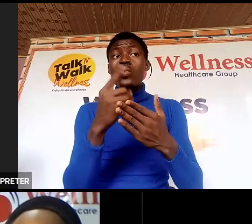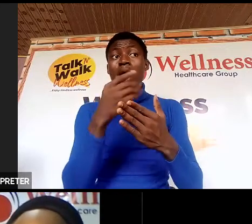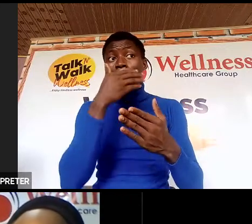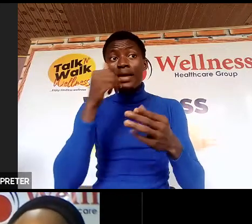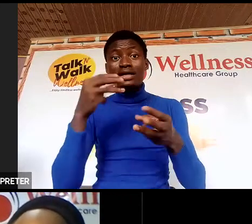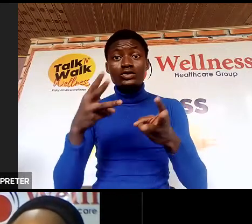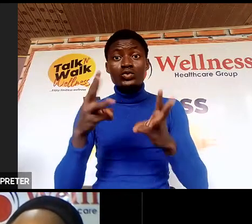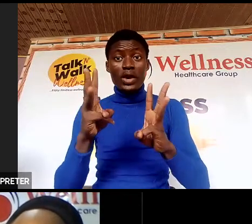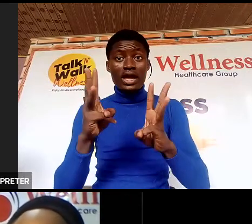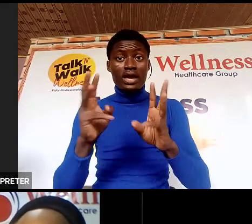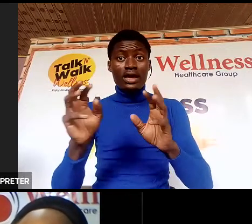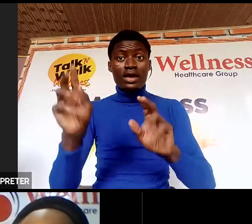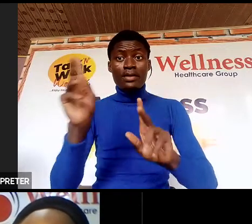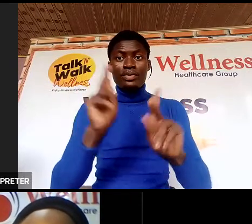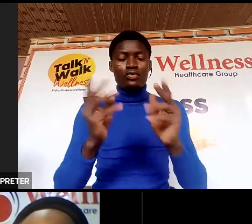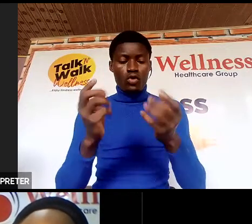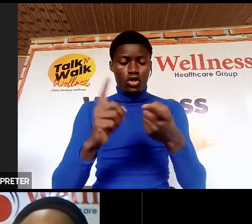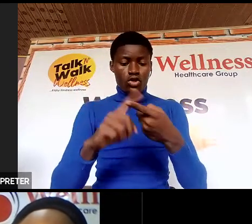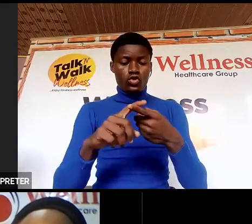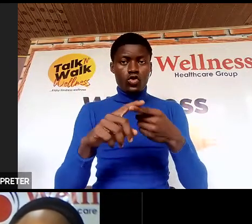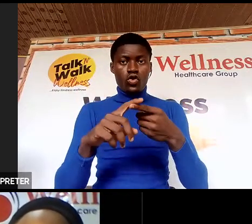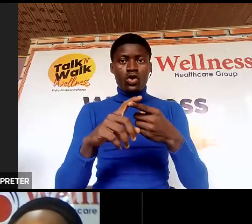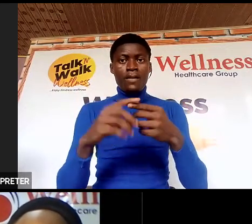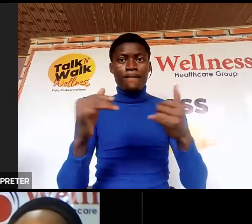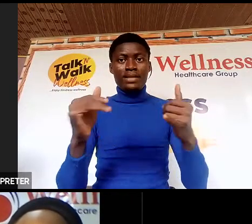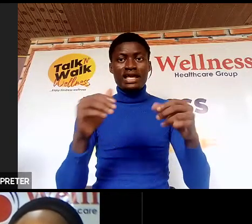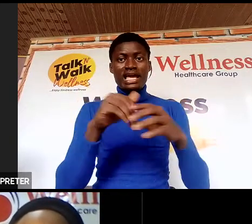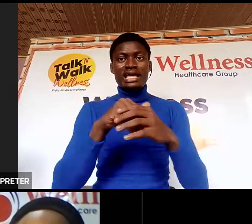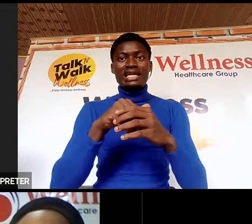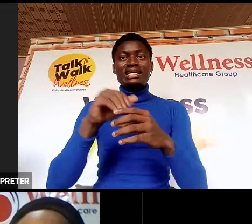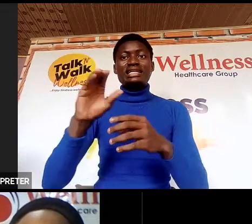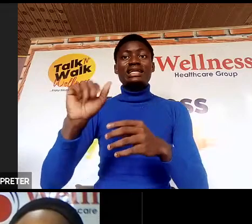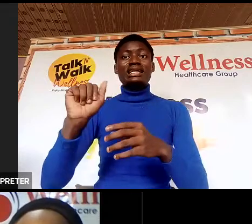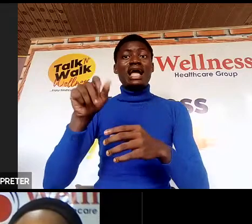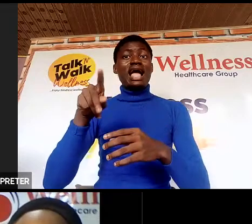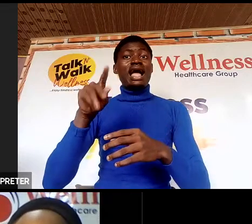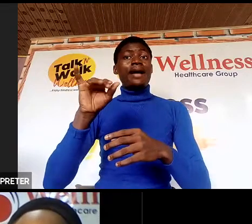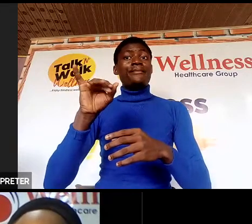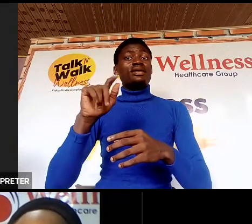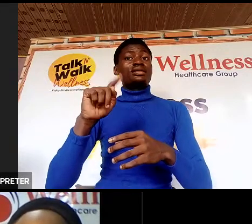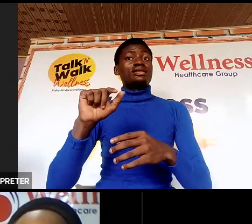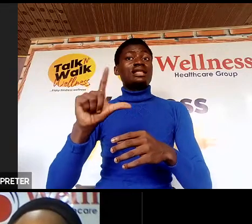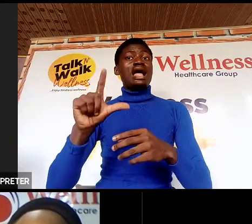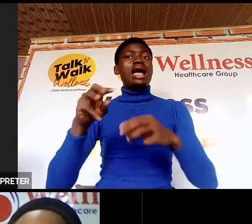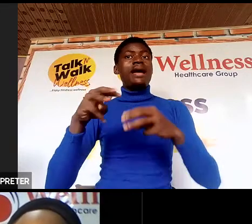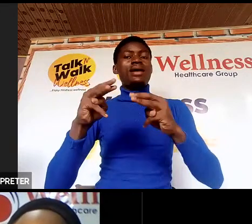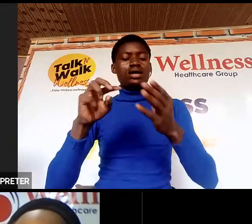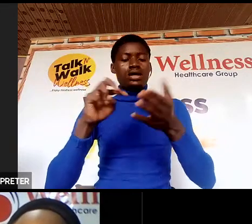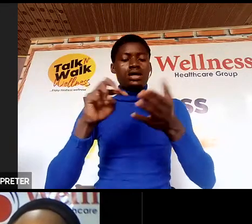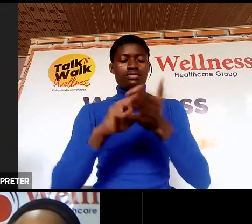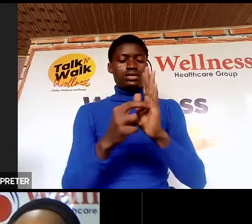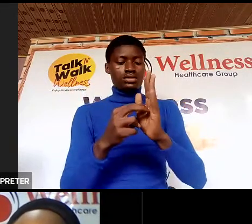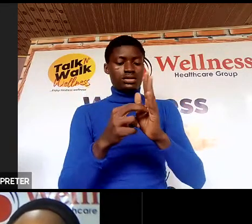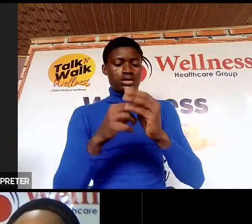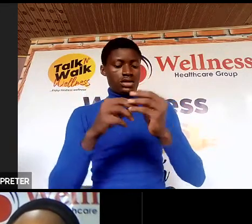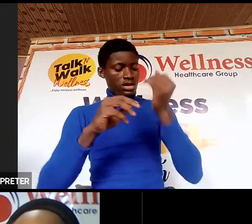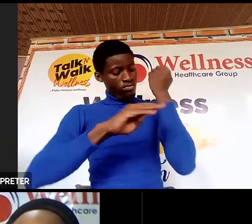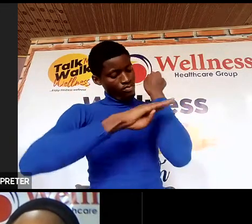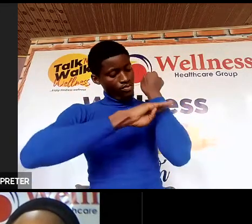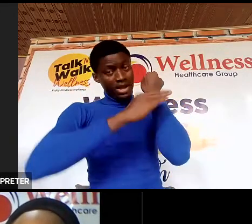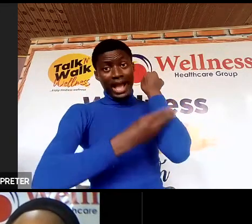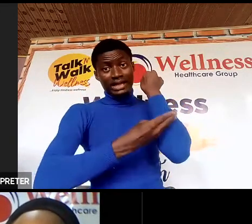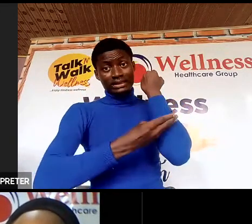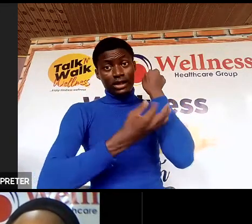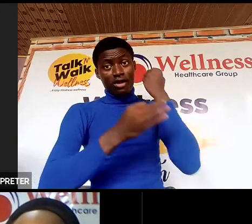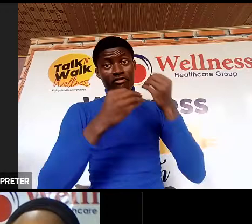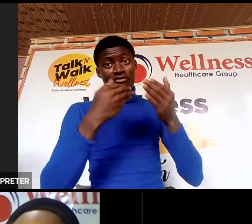in mutual funds, which is really just a basket of funds where a professional, an asset manager, helps you to invest down